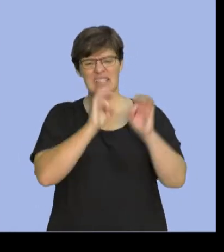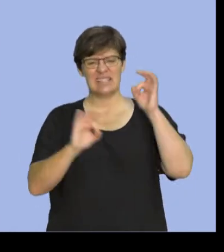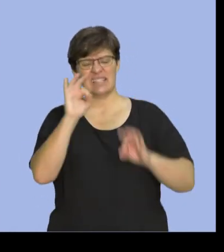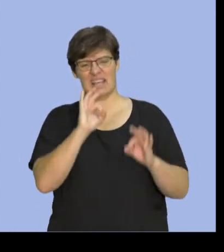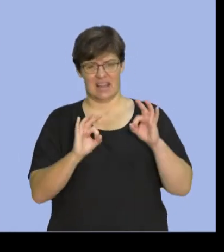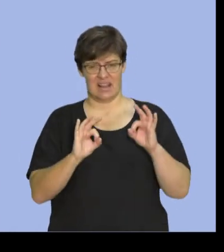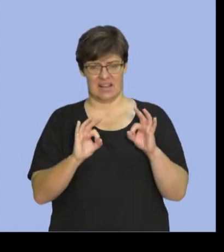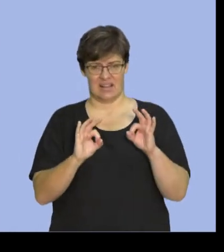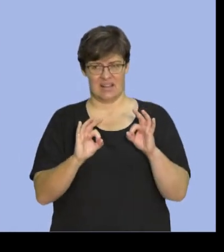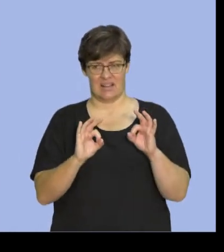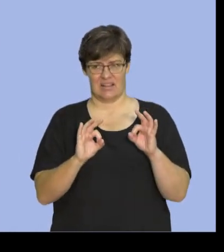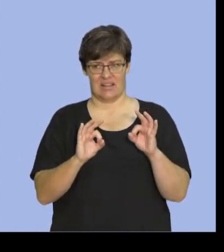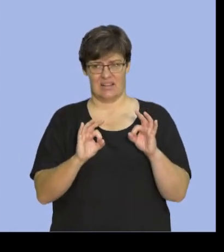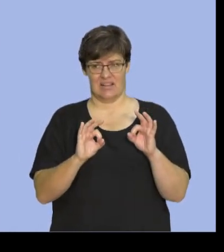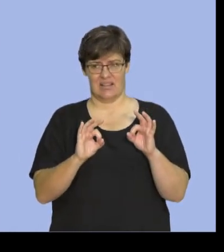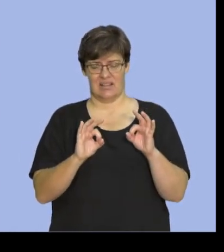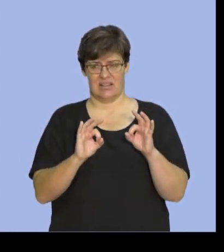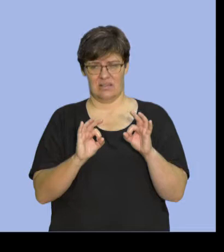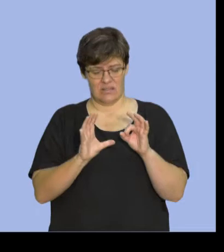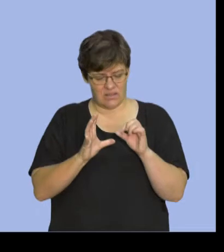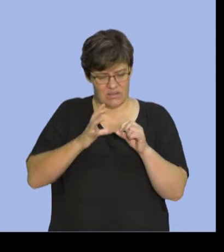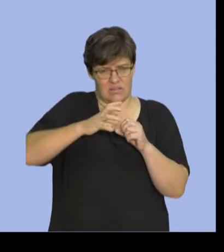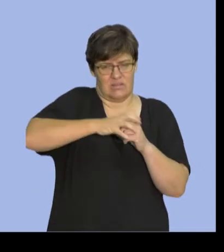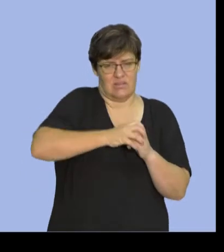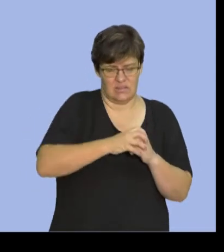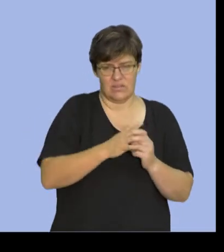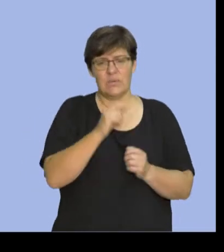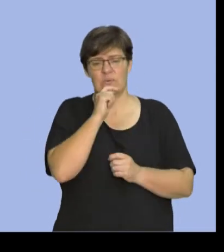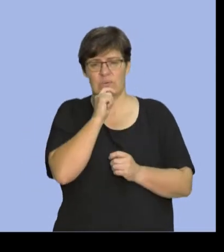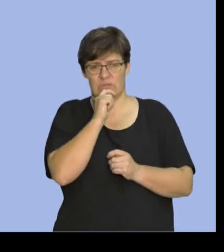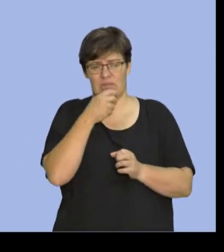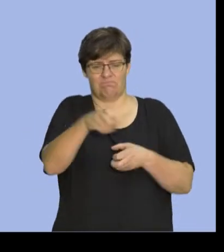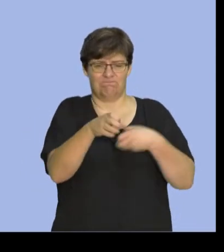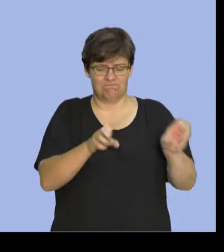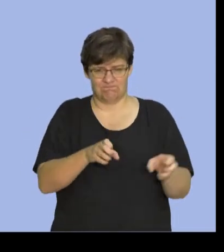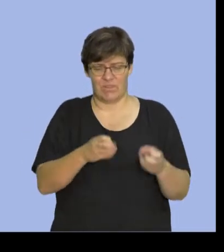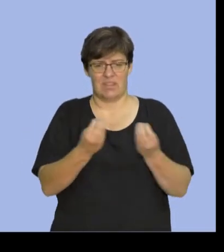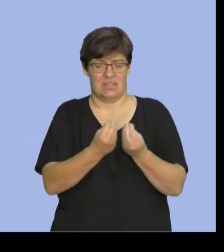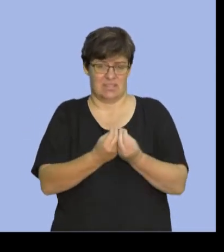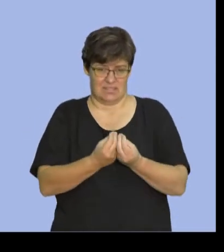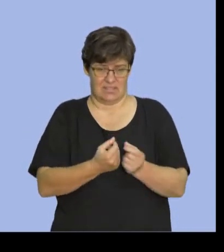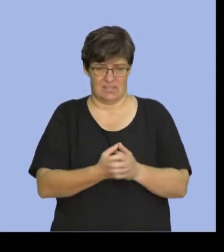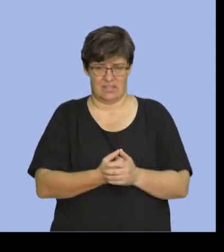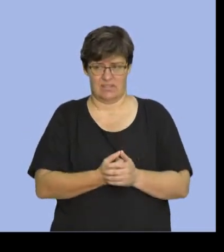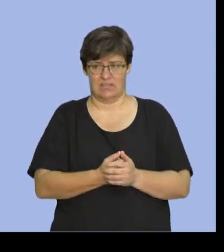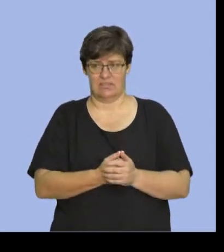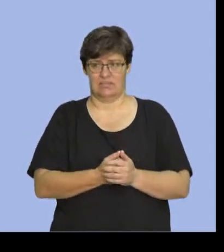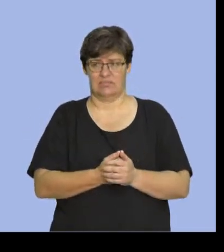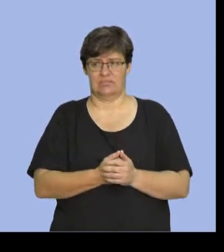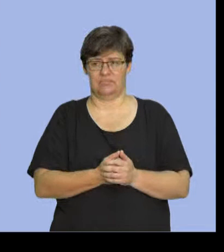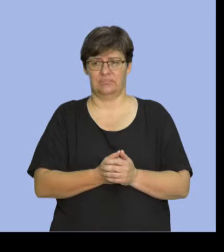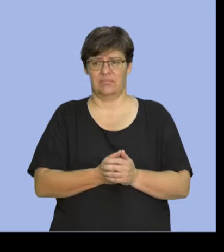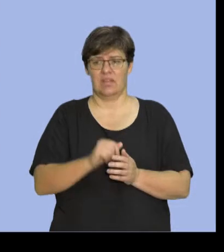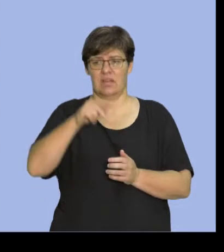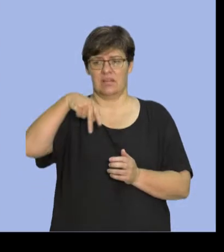engulf, or an enzyme can be used to break down certain substances, so that's phagocytosis.